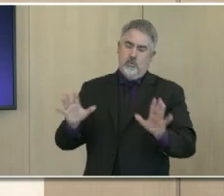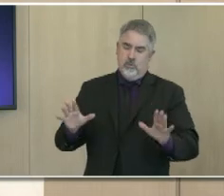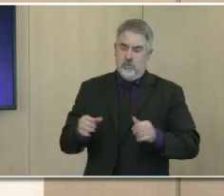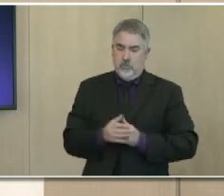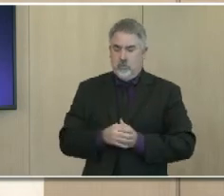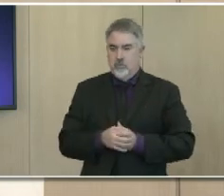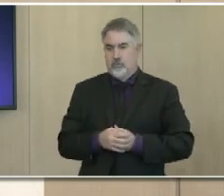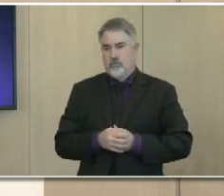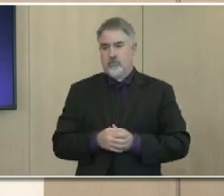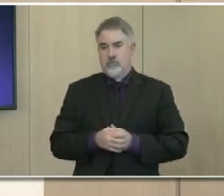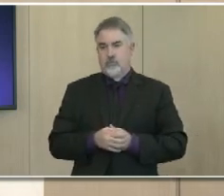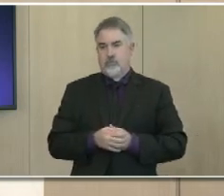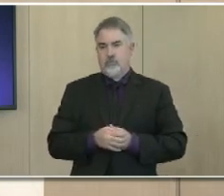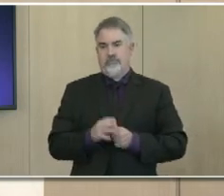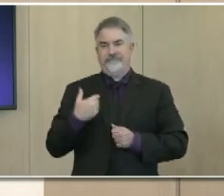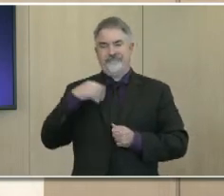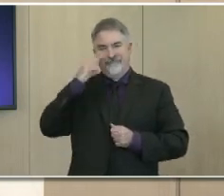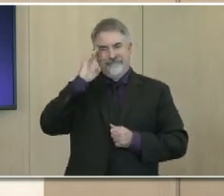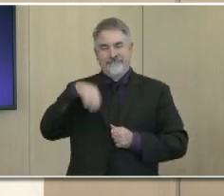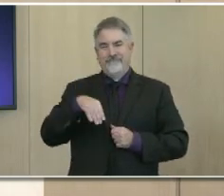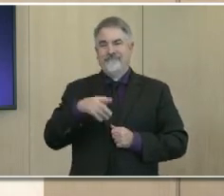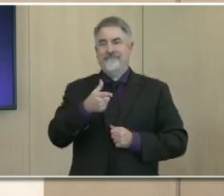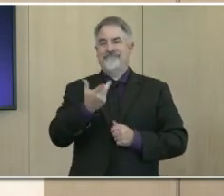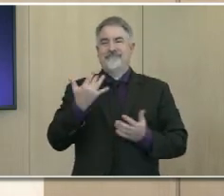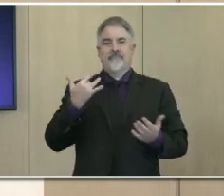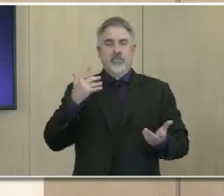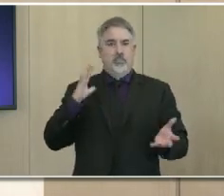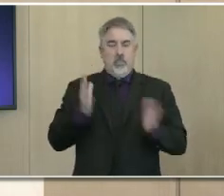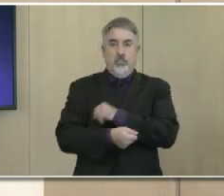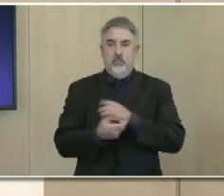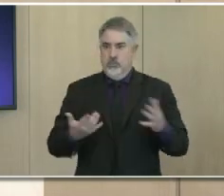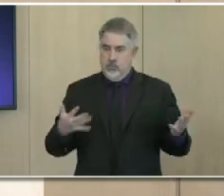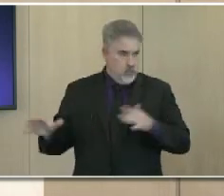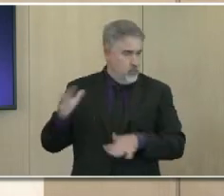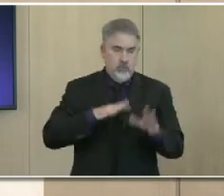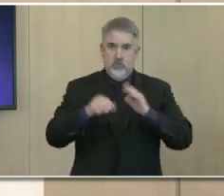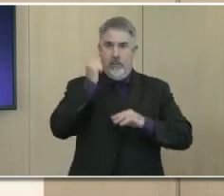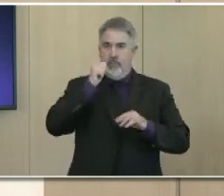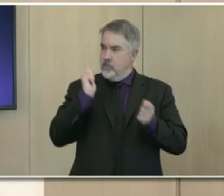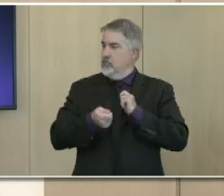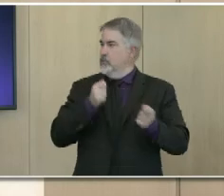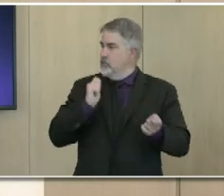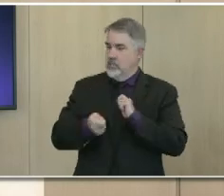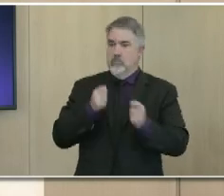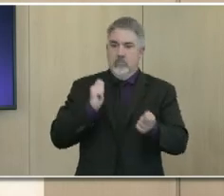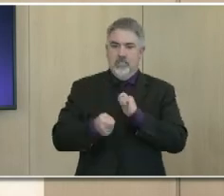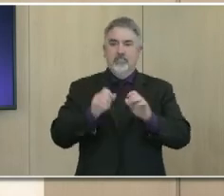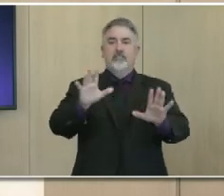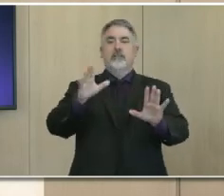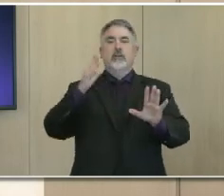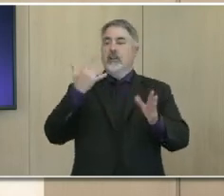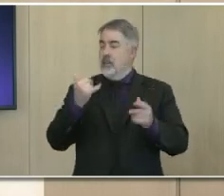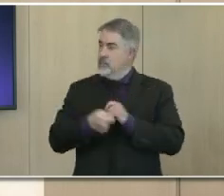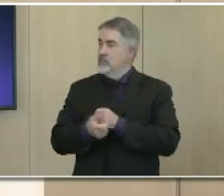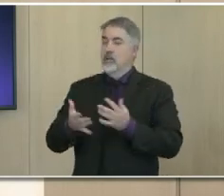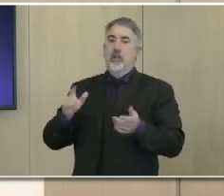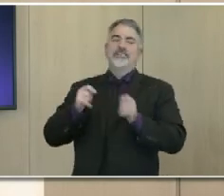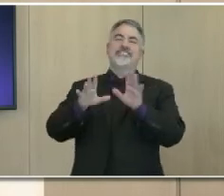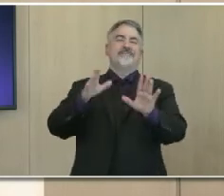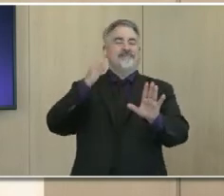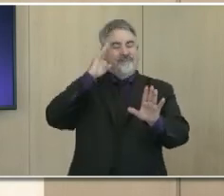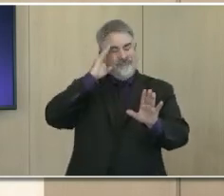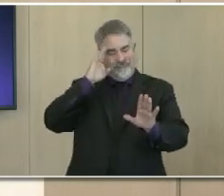I know this virus is changing our lives almost every day, and every day it seems like there's new guidelines or recommendations or